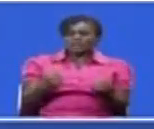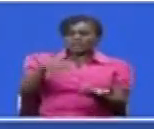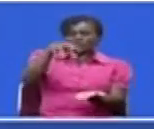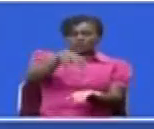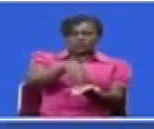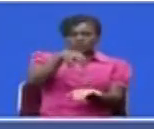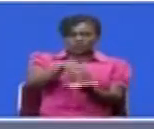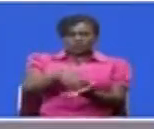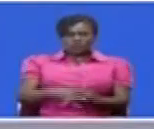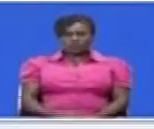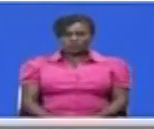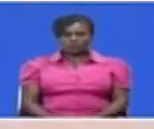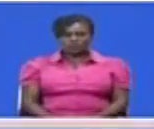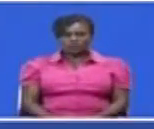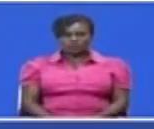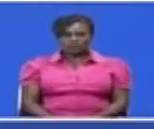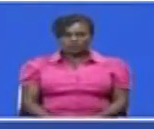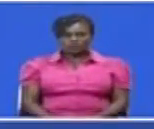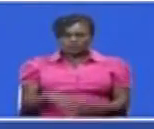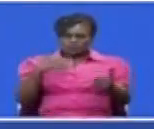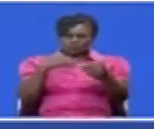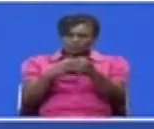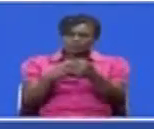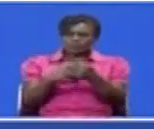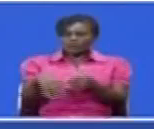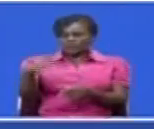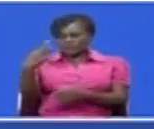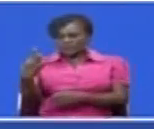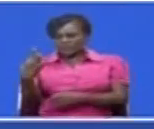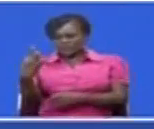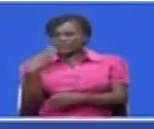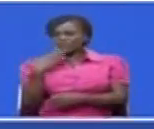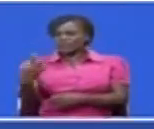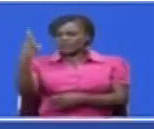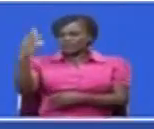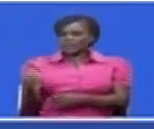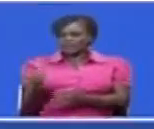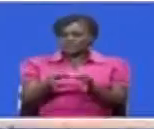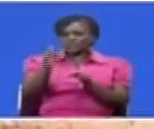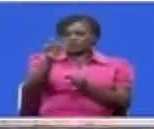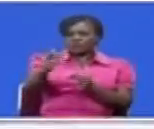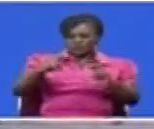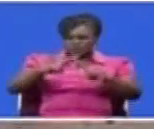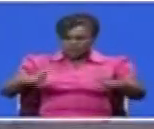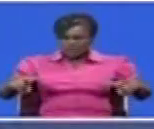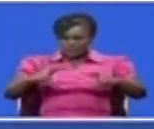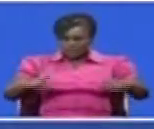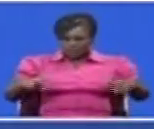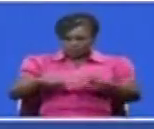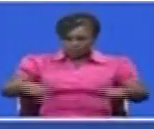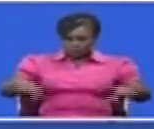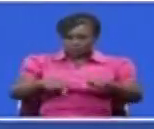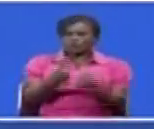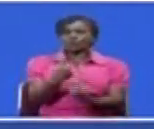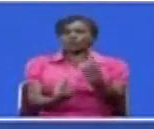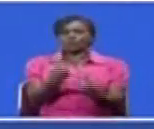talk now, refugees, they have to walk like up to 3 to 5 kilometers searching for firewood because the surroundings, we don't have trees,